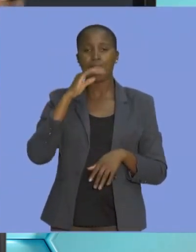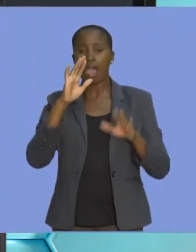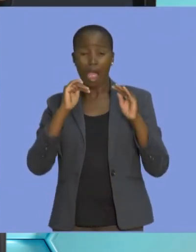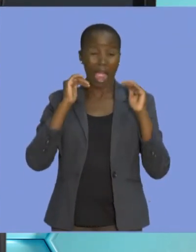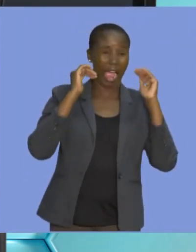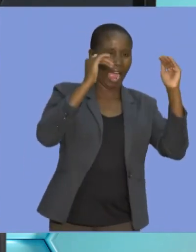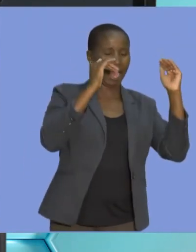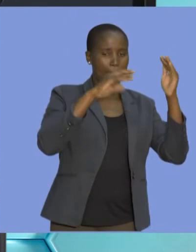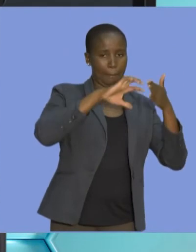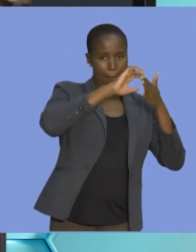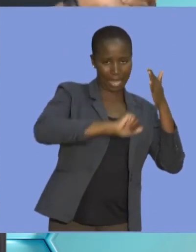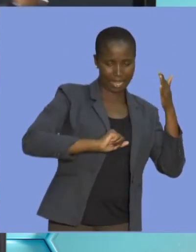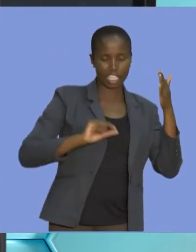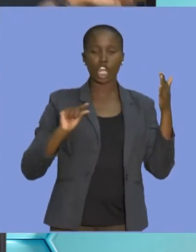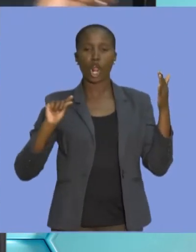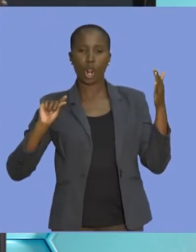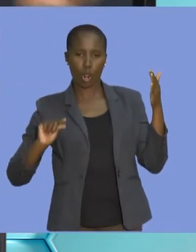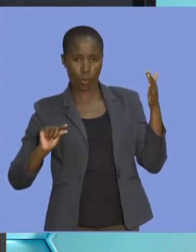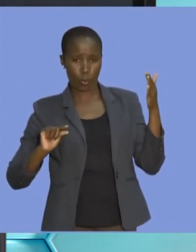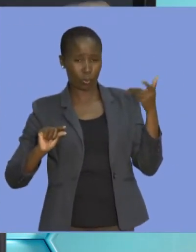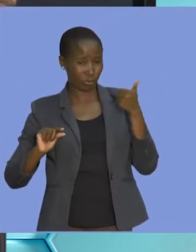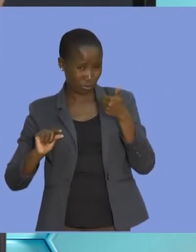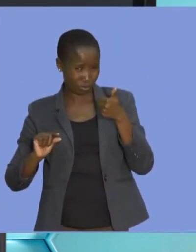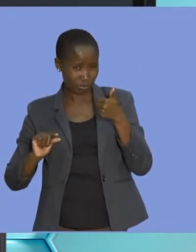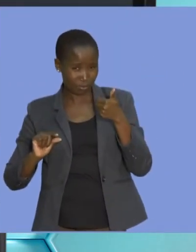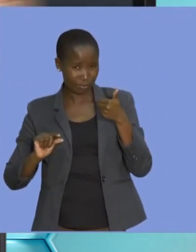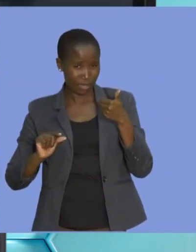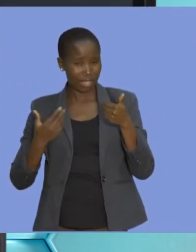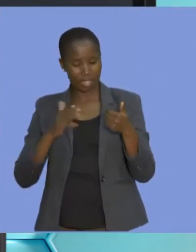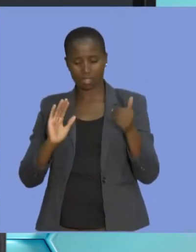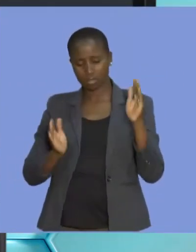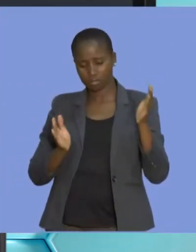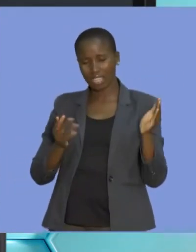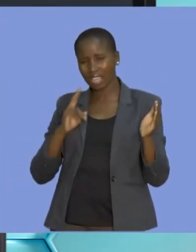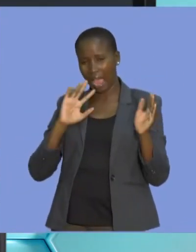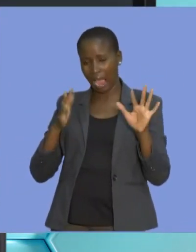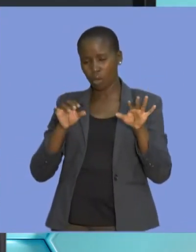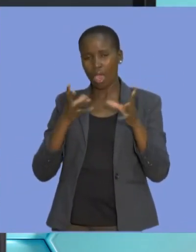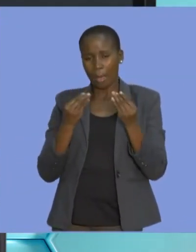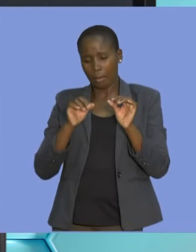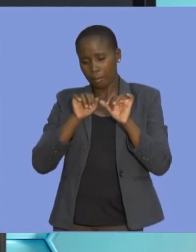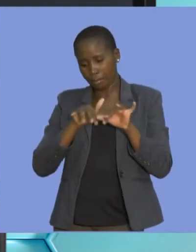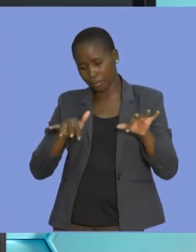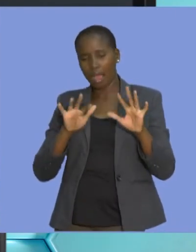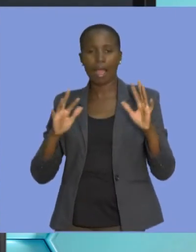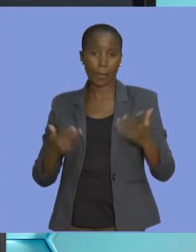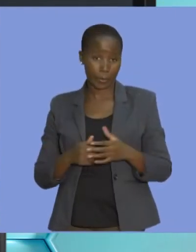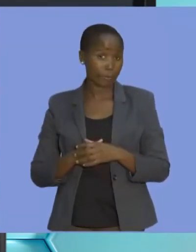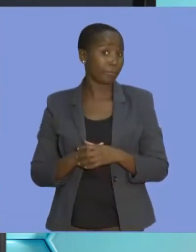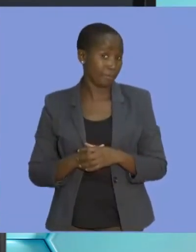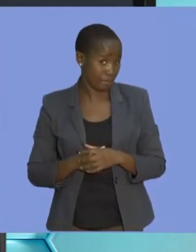lowest. Okay, it's just the measure of spread, how the data spread. Okay.